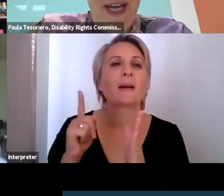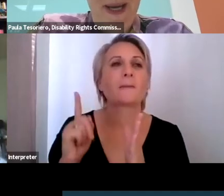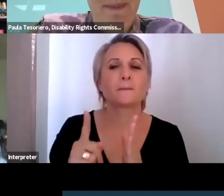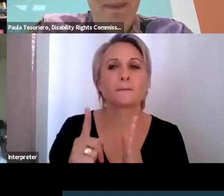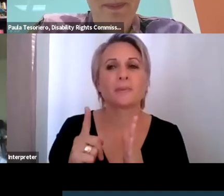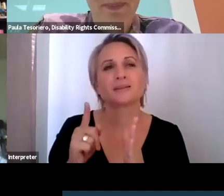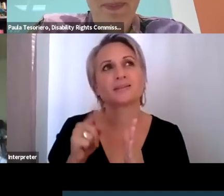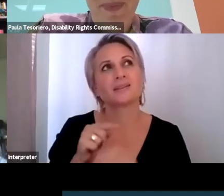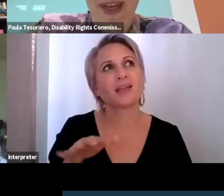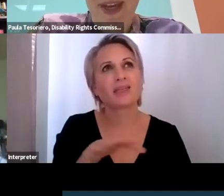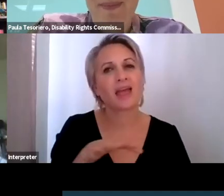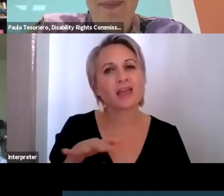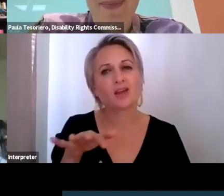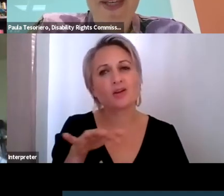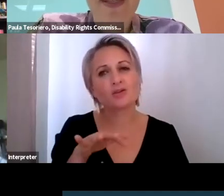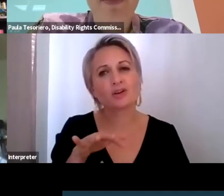very